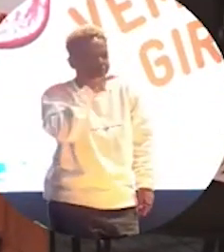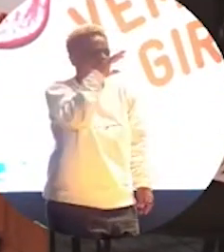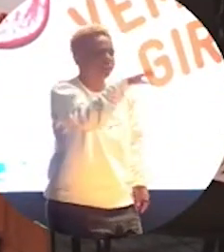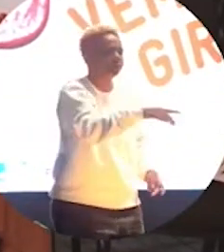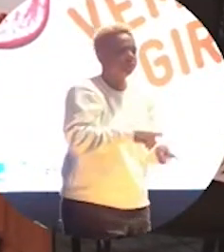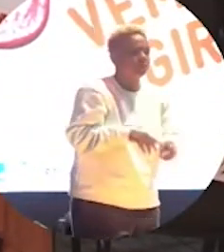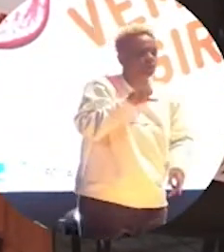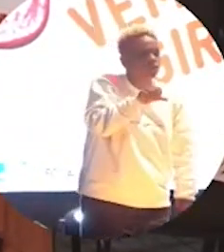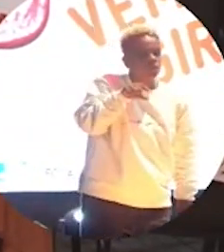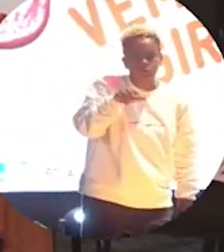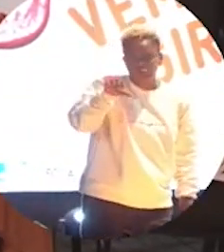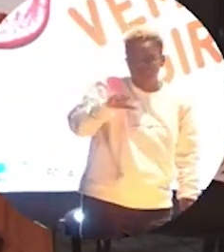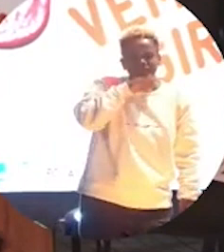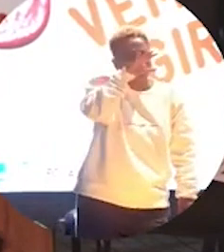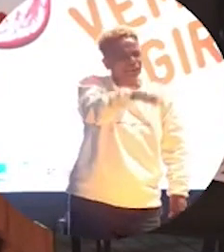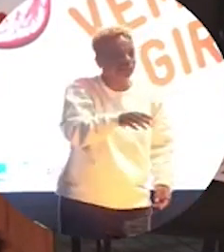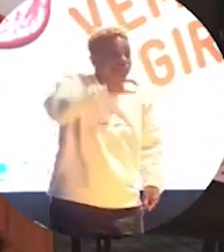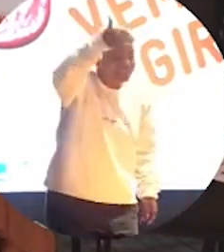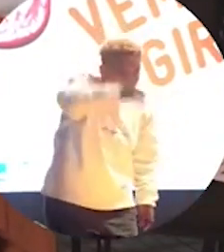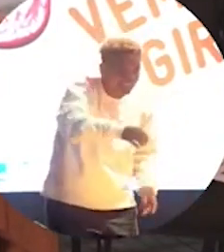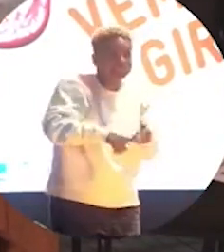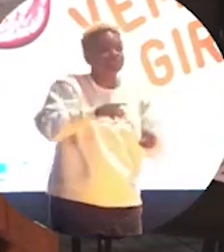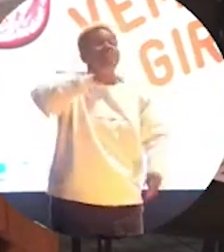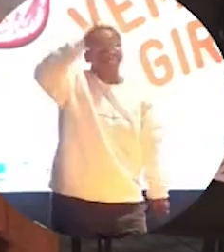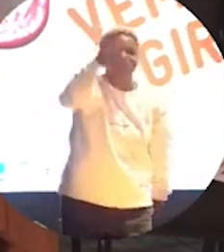um 9.9, um 10 e um 10.